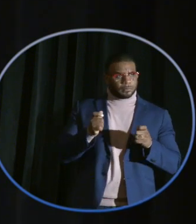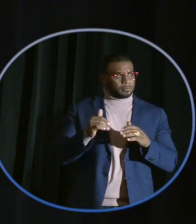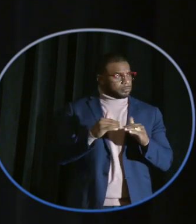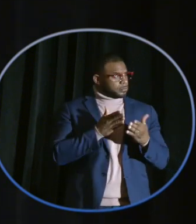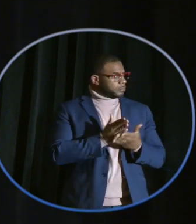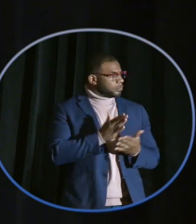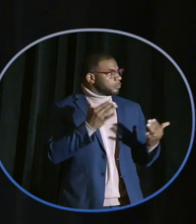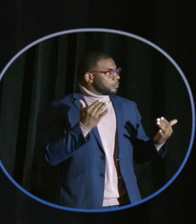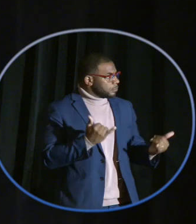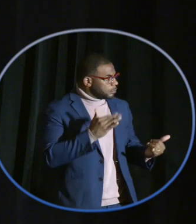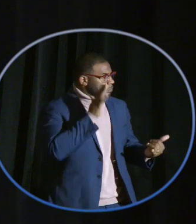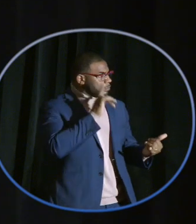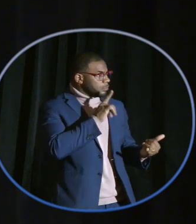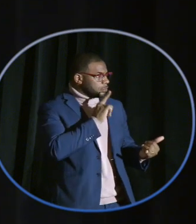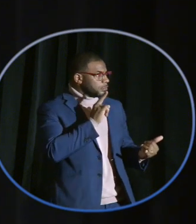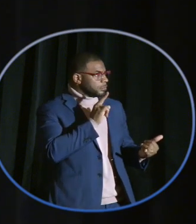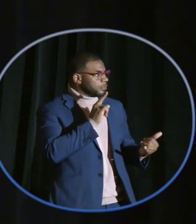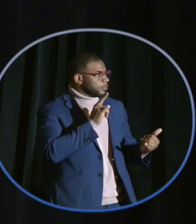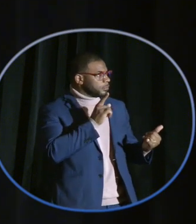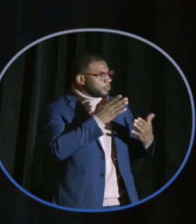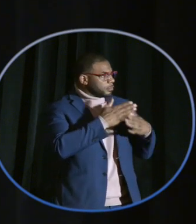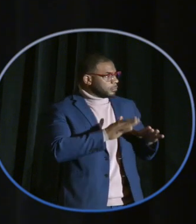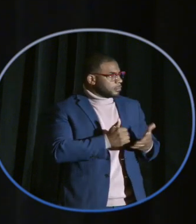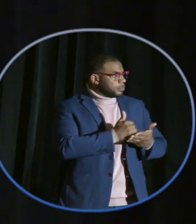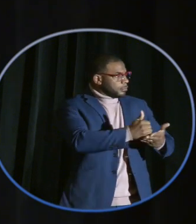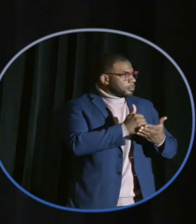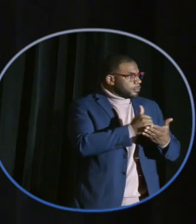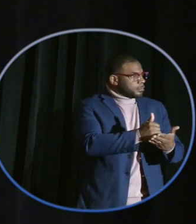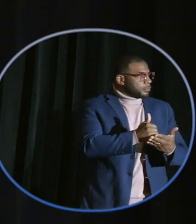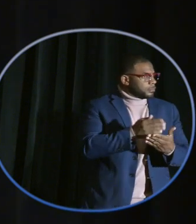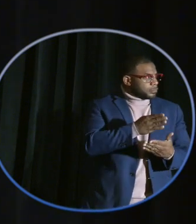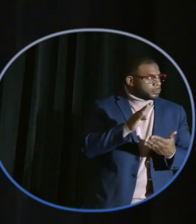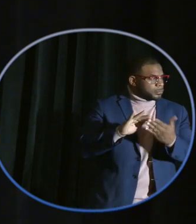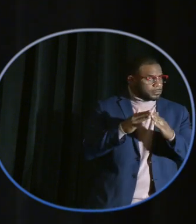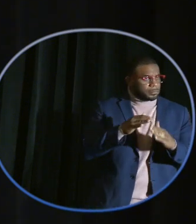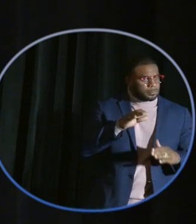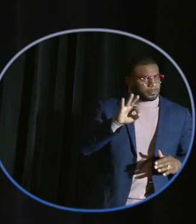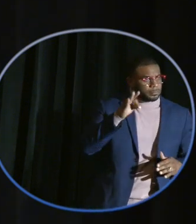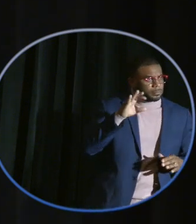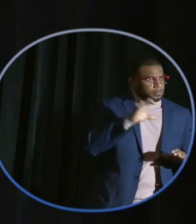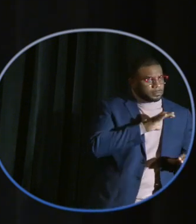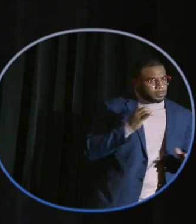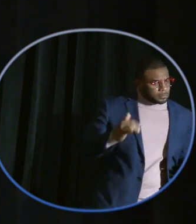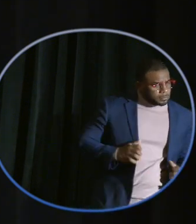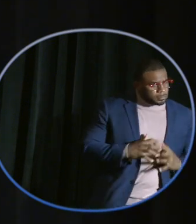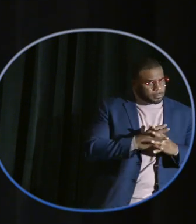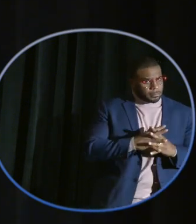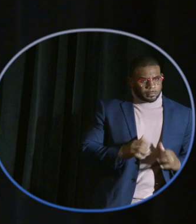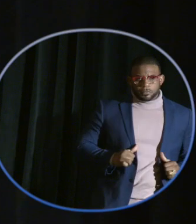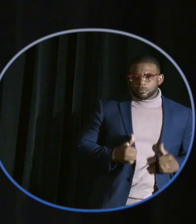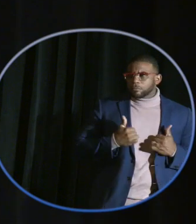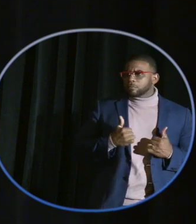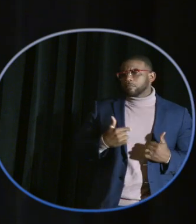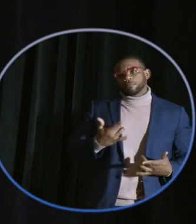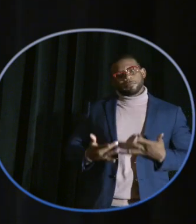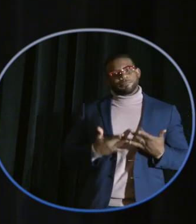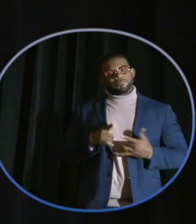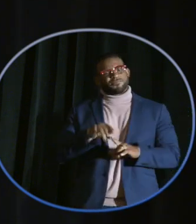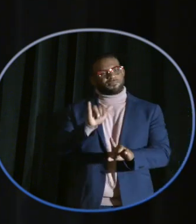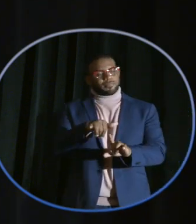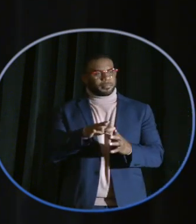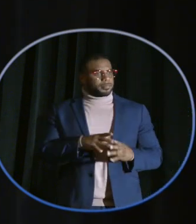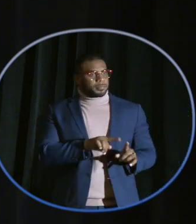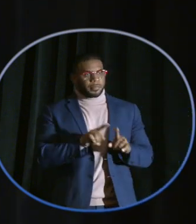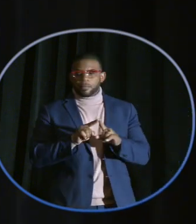Rights is now going to be reviving and helping the Baltimore City Veterans Commission come back to life. I'm excited about